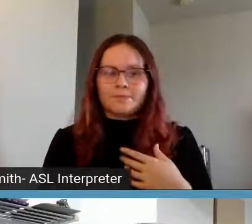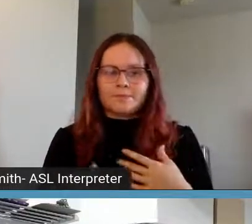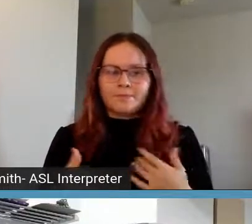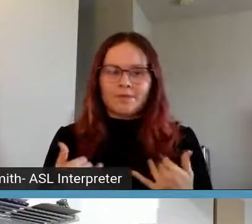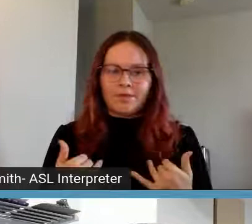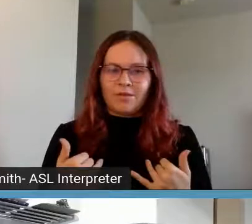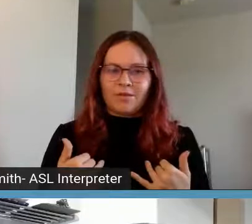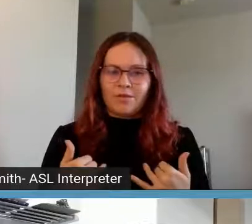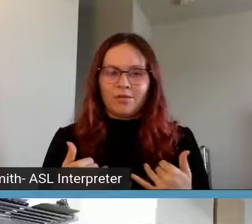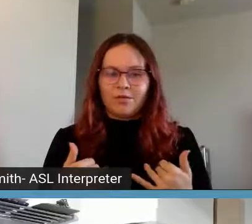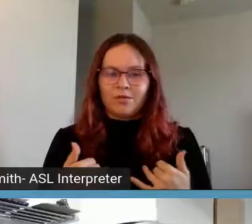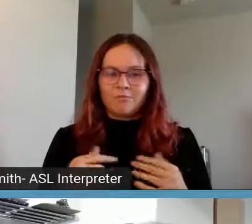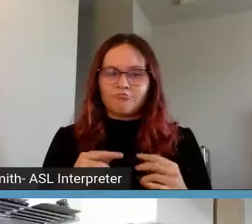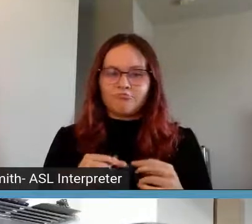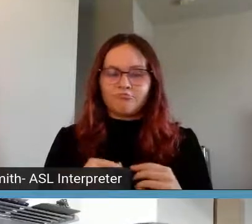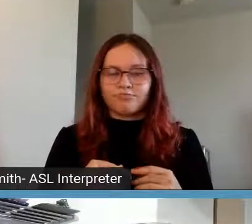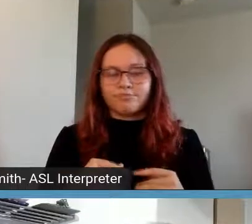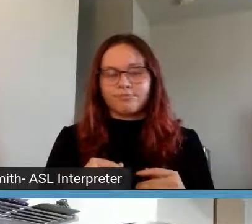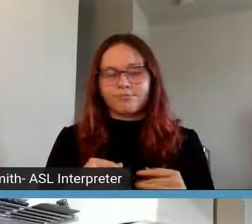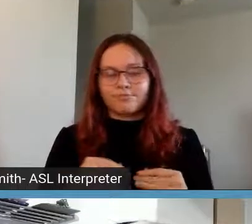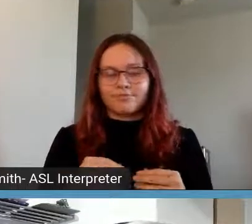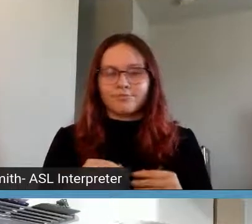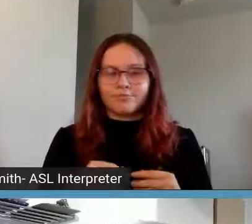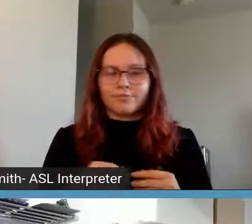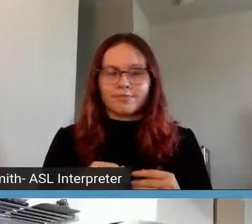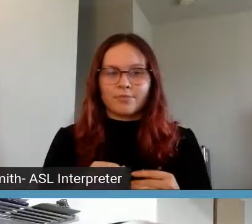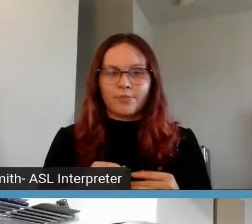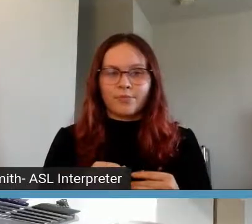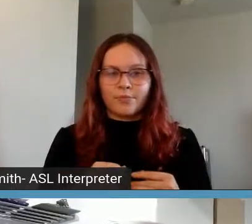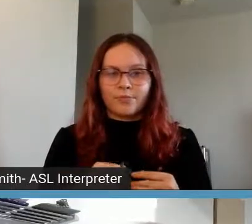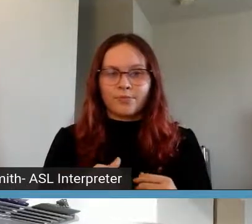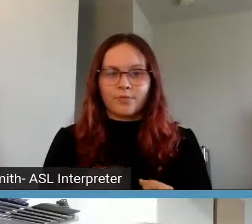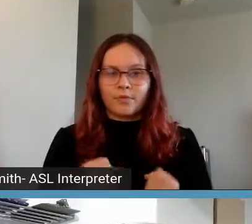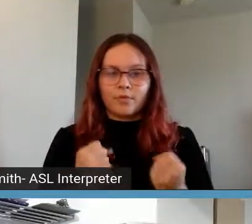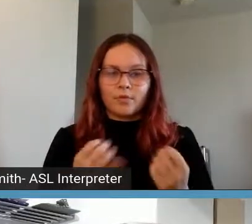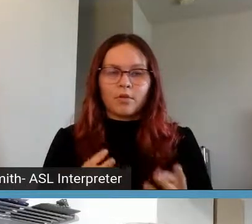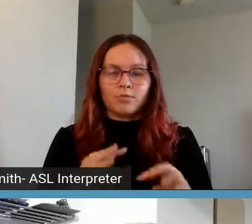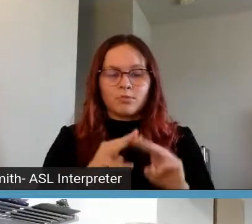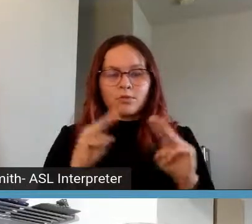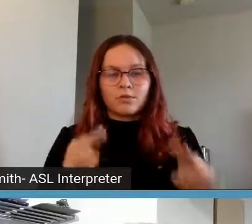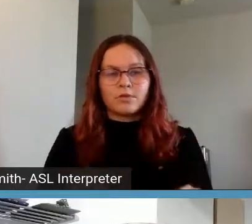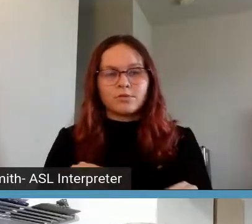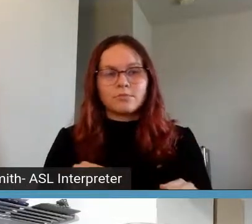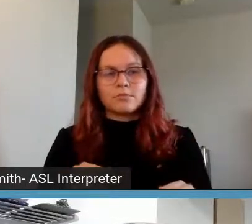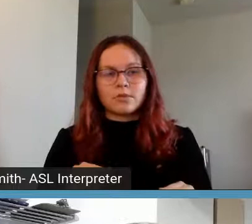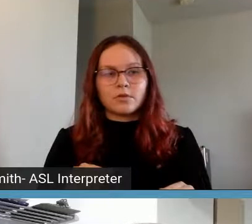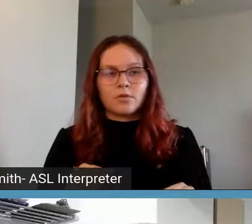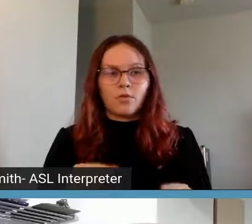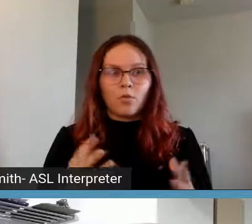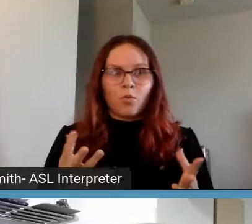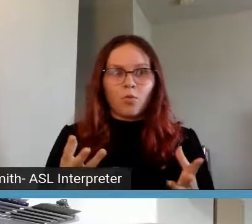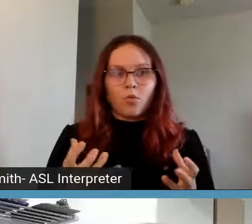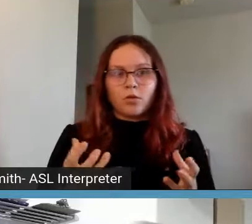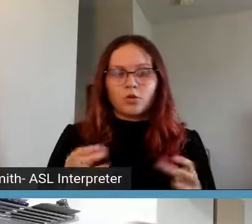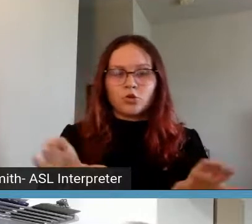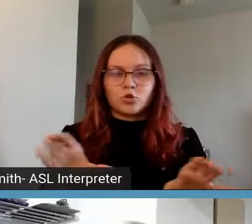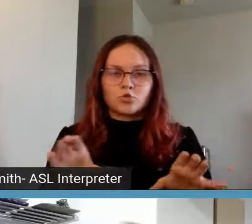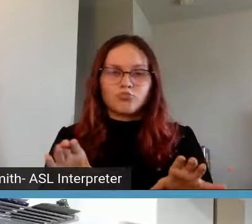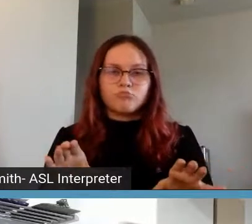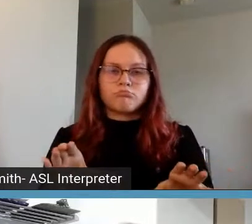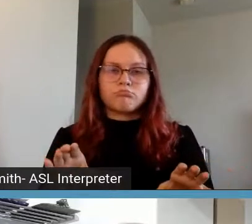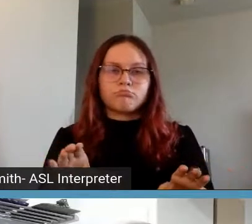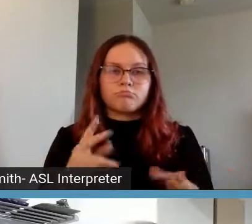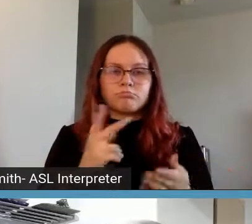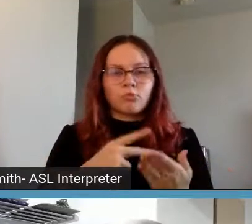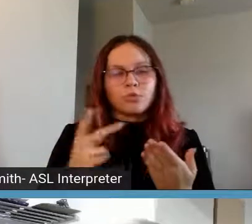attrition in registrations and people wanting to do things on site or some people still don't feel comfortable.